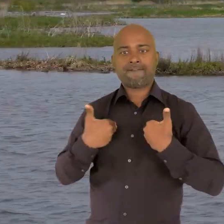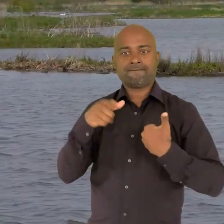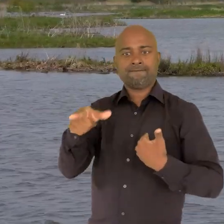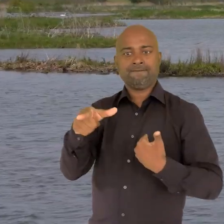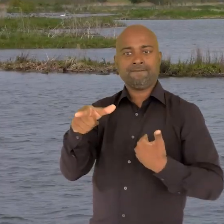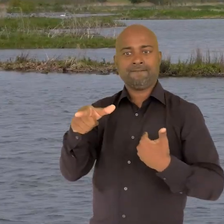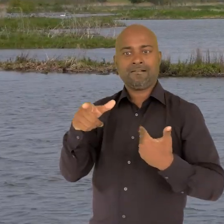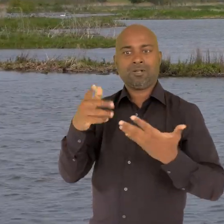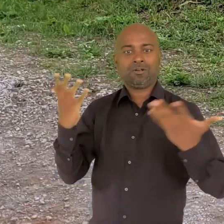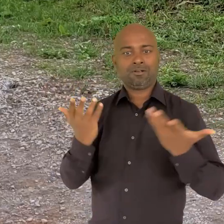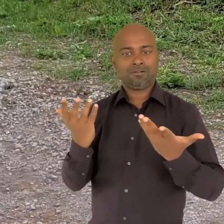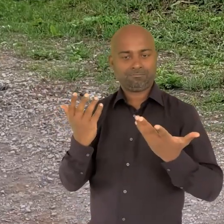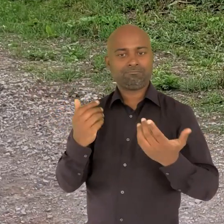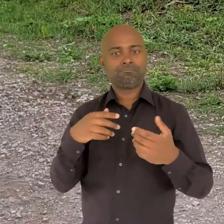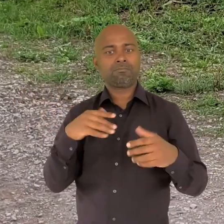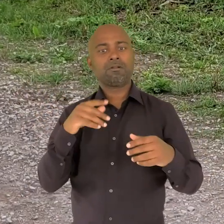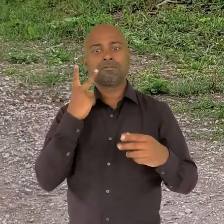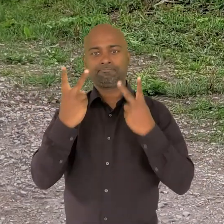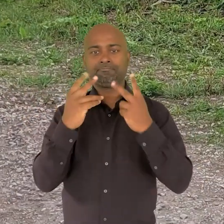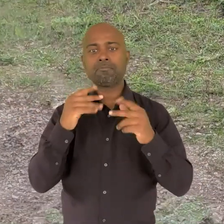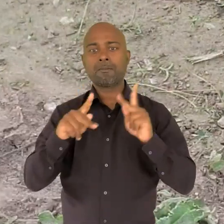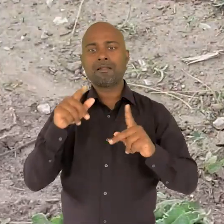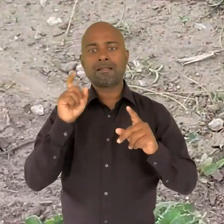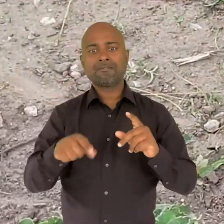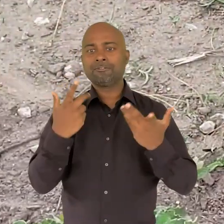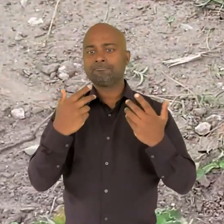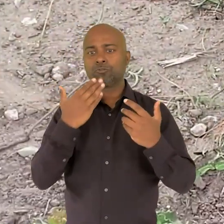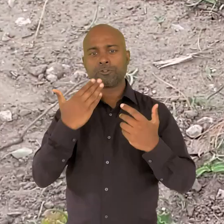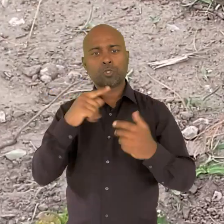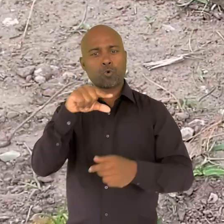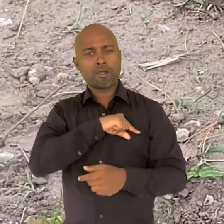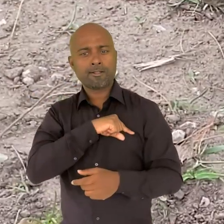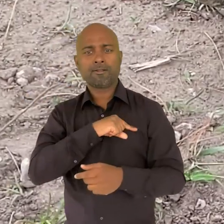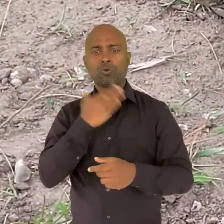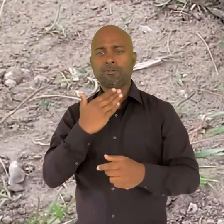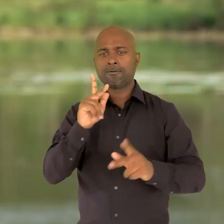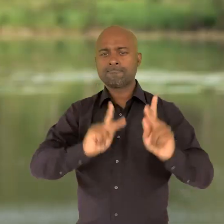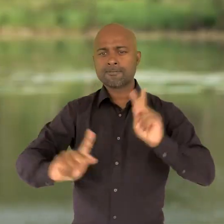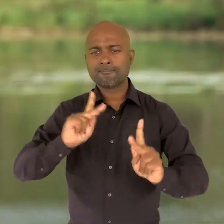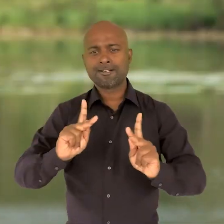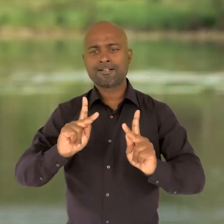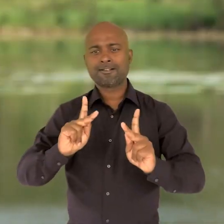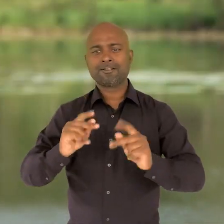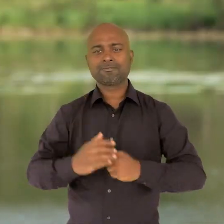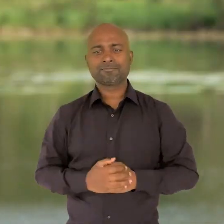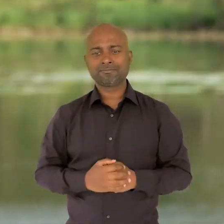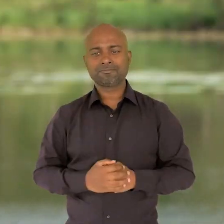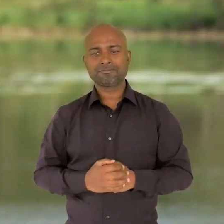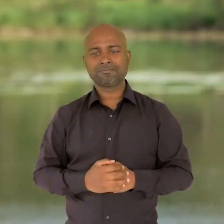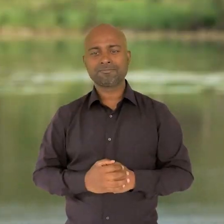a lot of the challenges that I've seen have been retaining really qualified